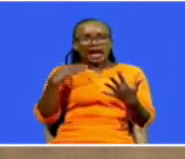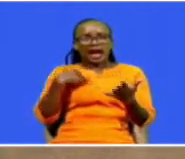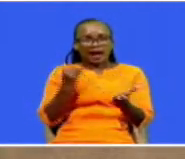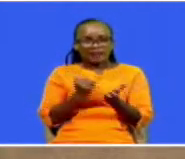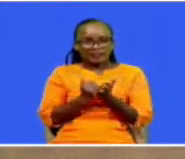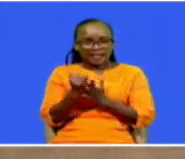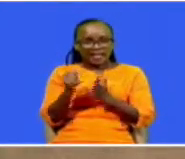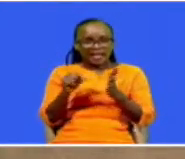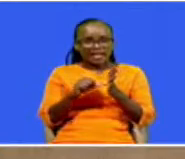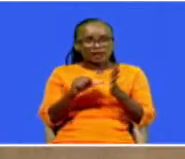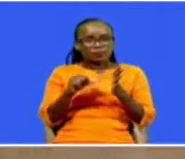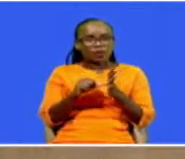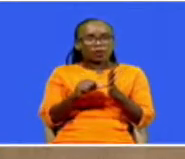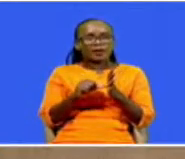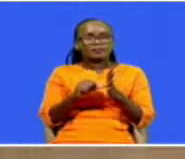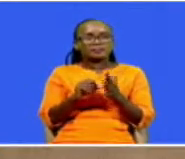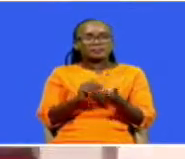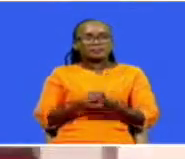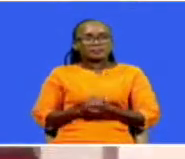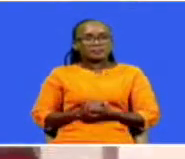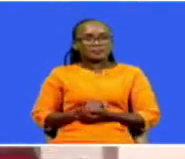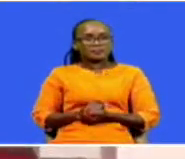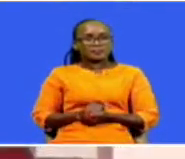integrity issues. Trix Ngado reports.